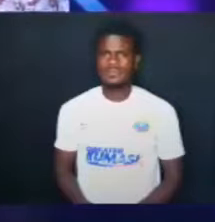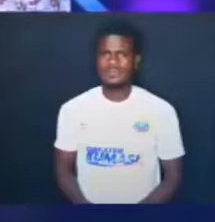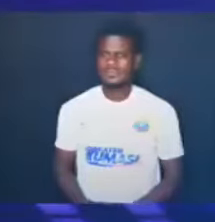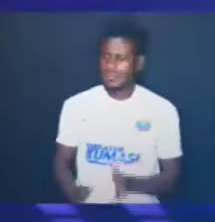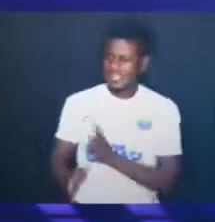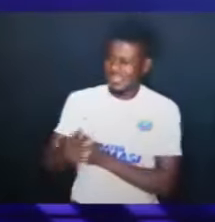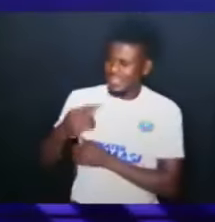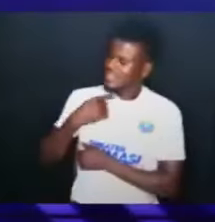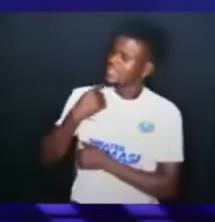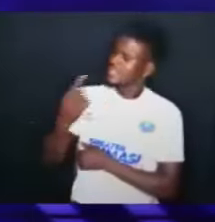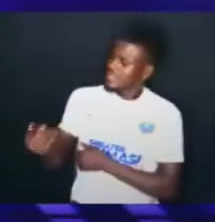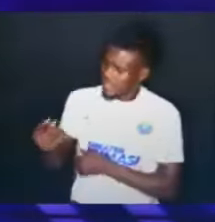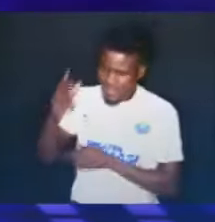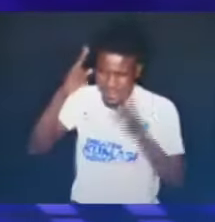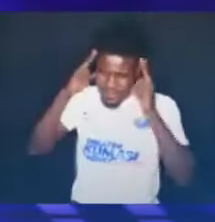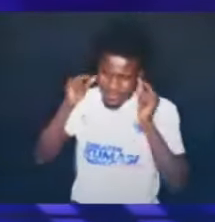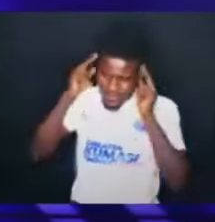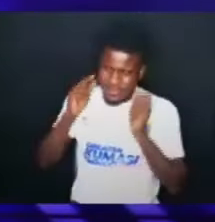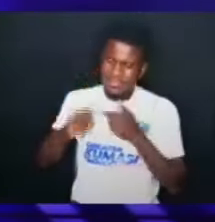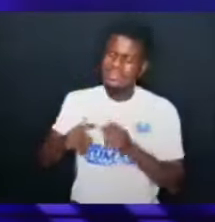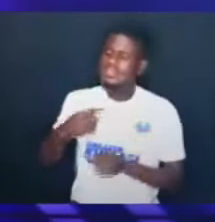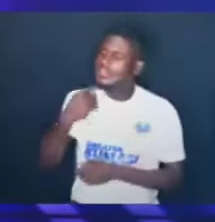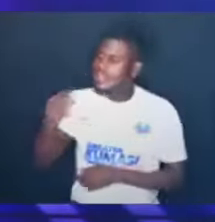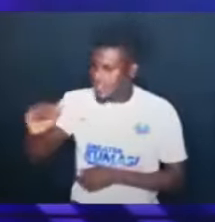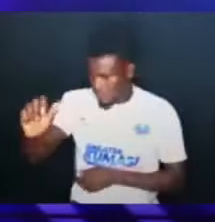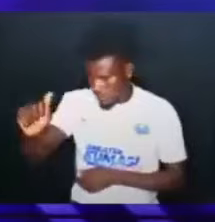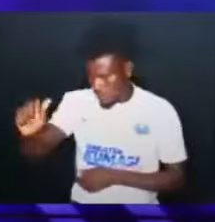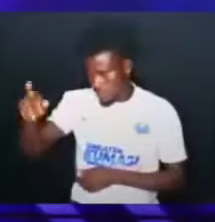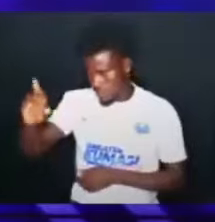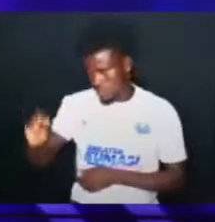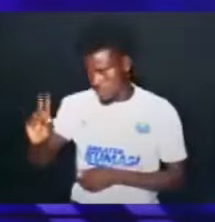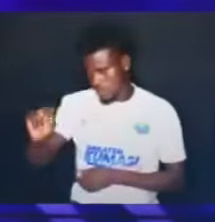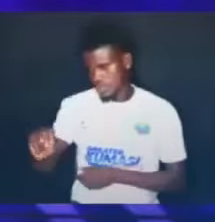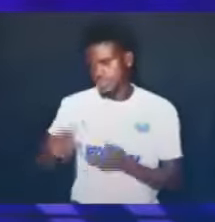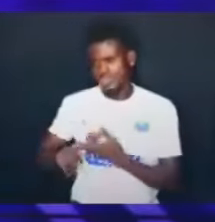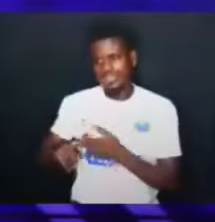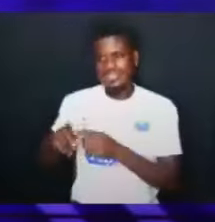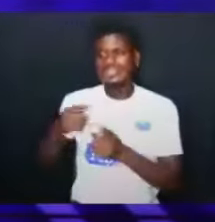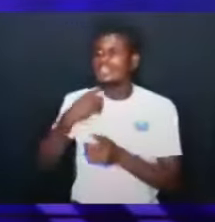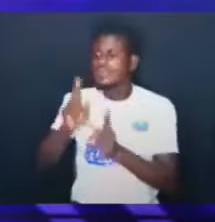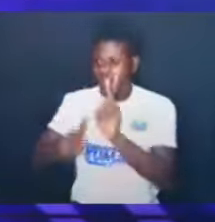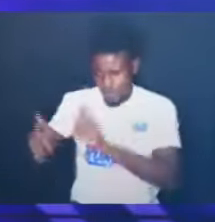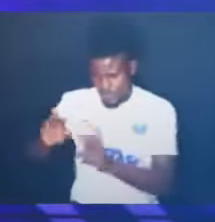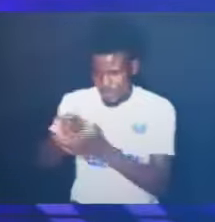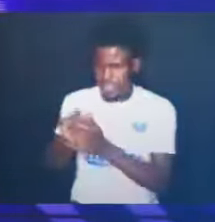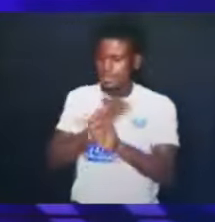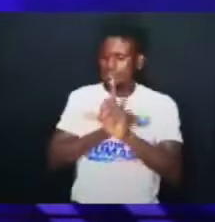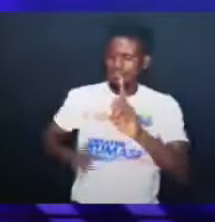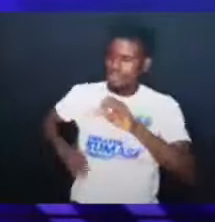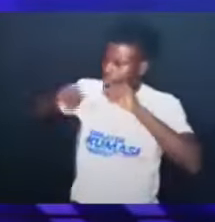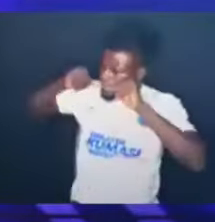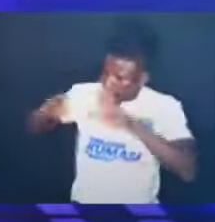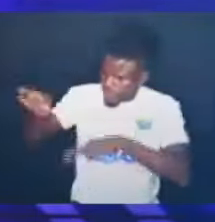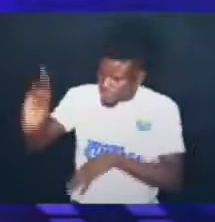God told Moses to tell Aaron to tell the people that the Lord bless you. He didn't say, "I bless you." The Lord, the source